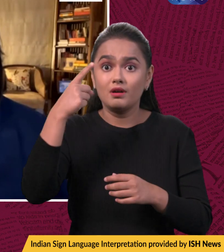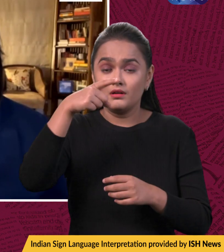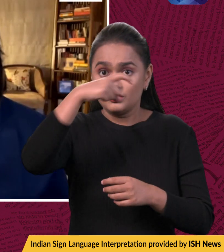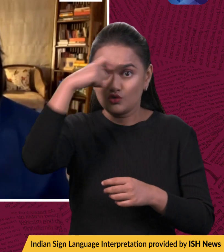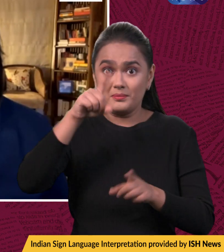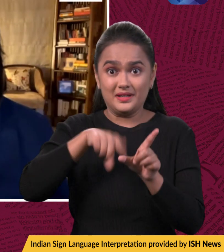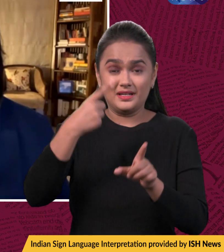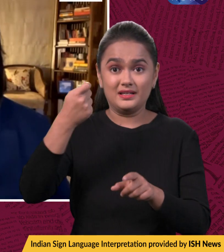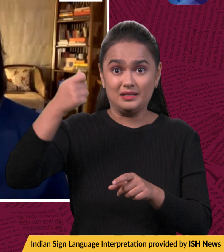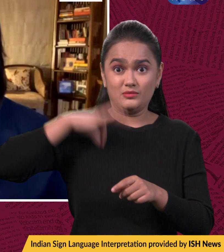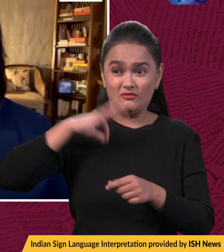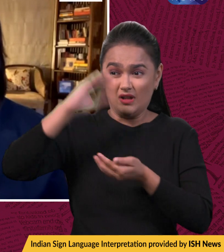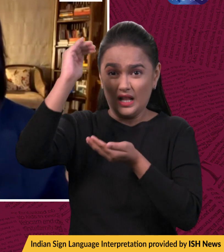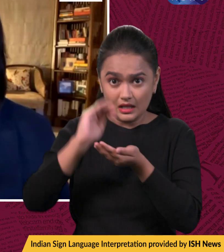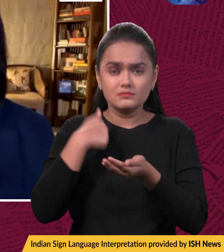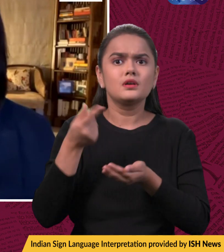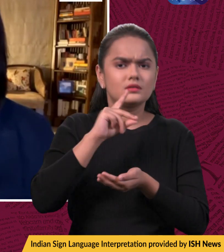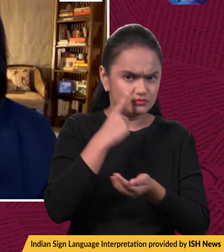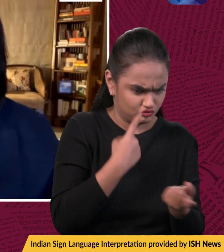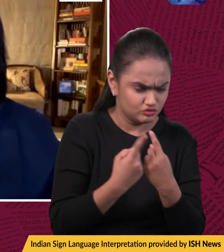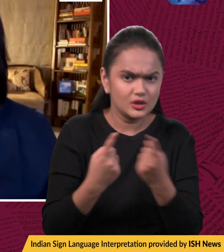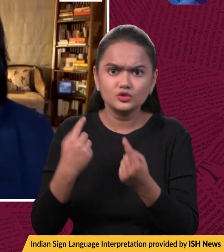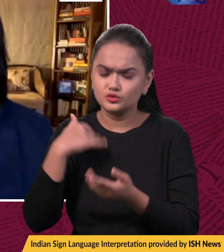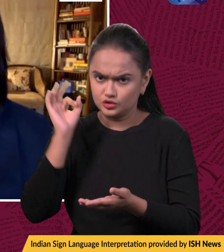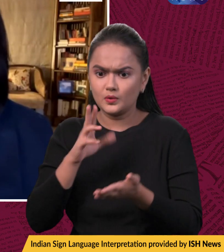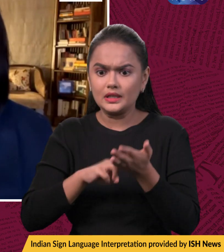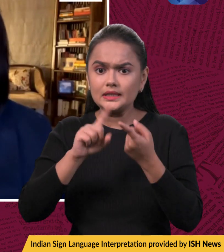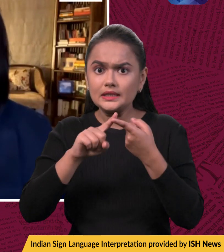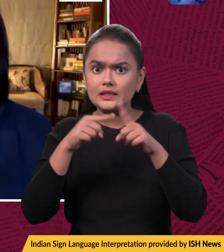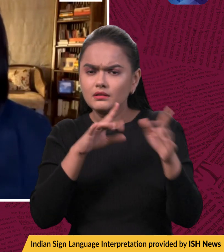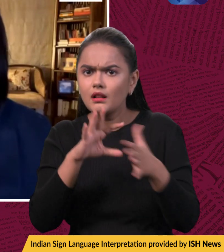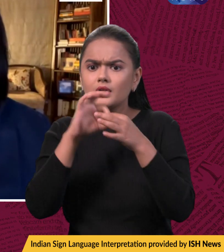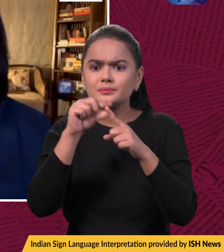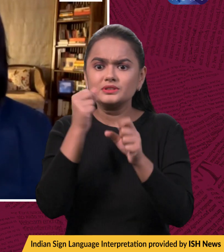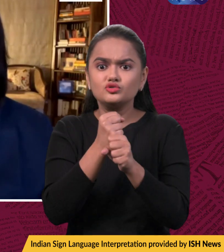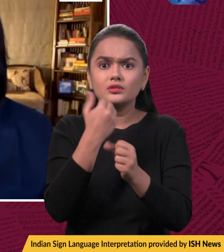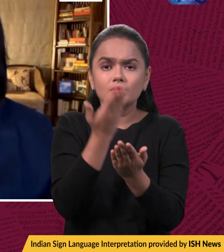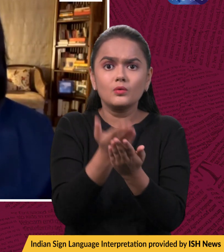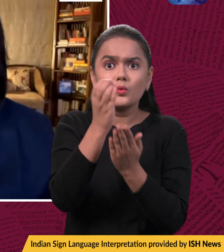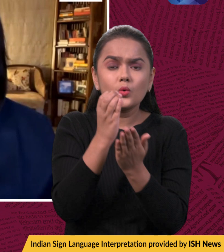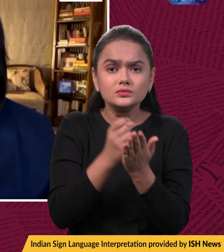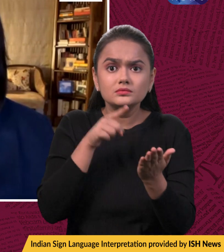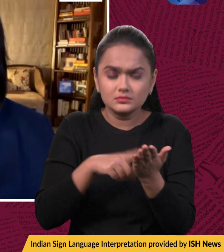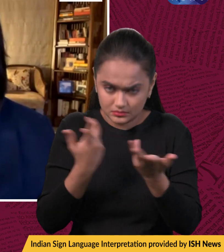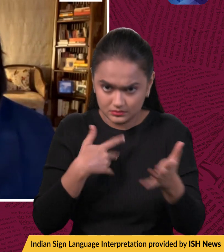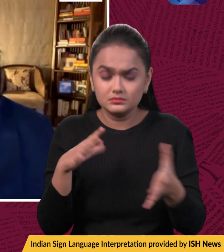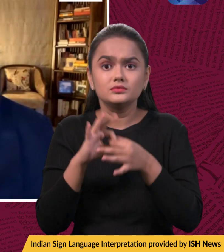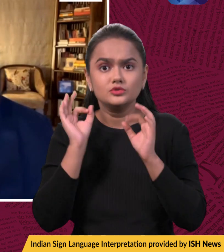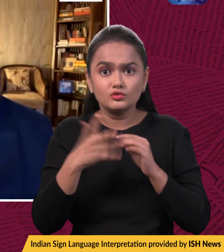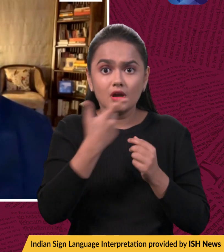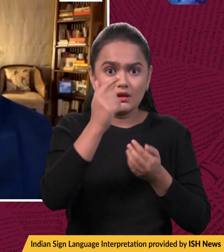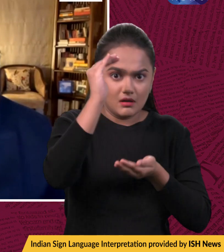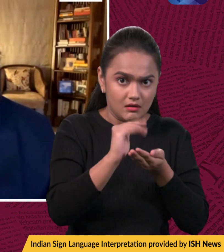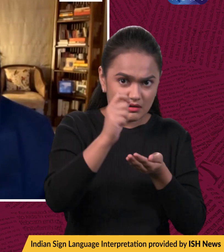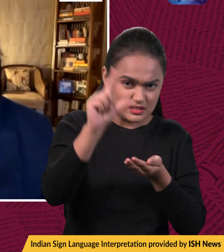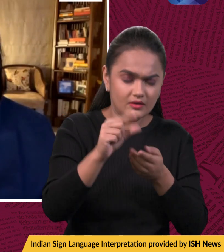economic weaker sections of society reservation under NEET for the PG courses. Solicitor General Tushar Mehta, who represents the